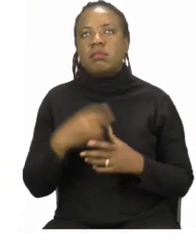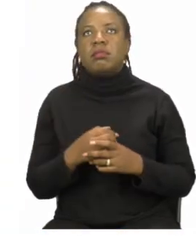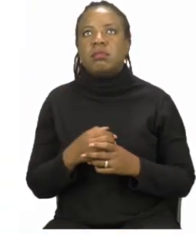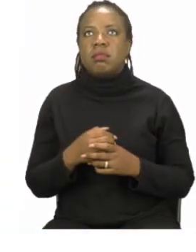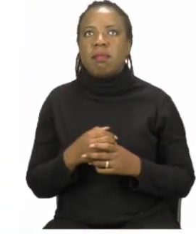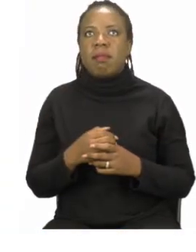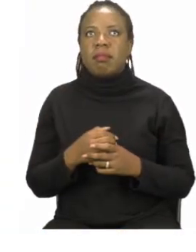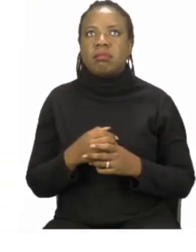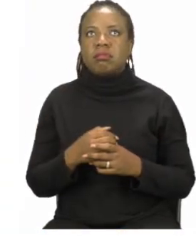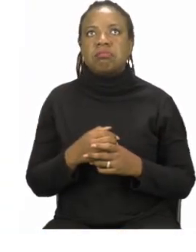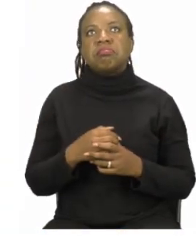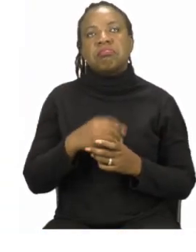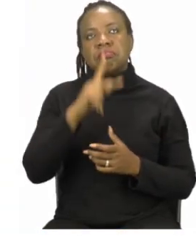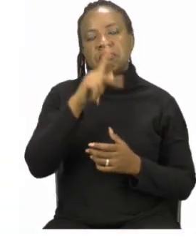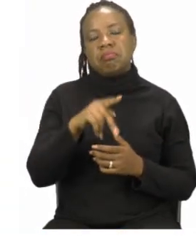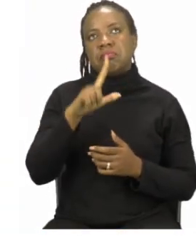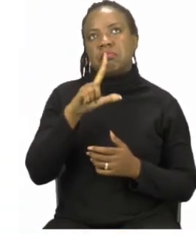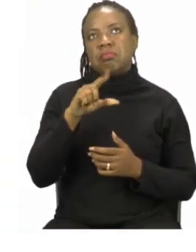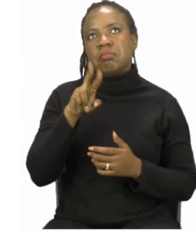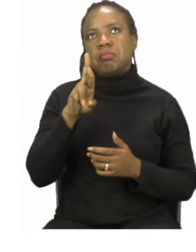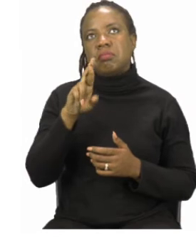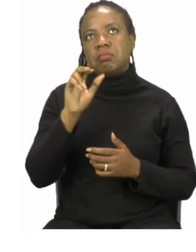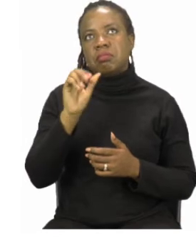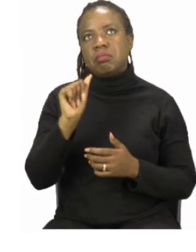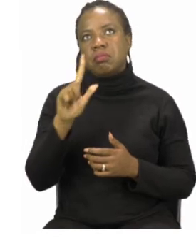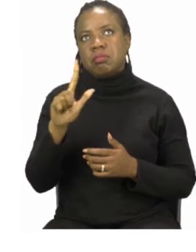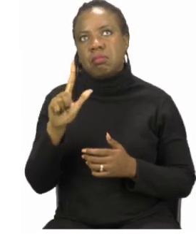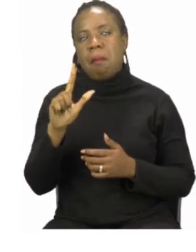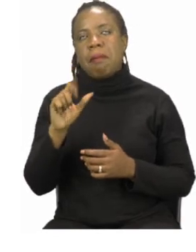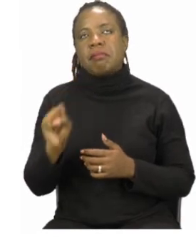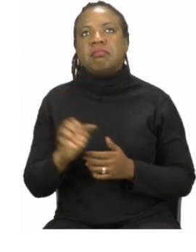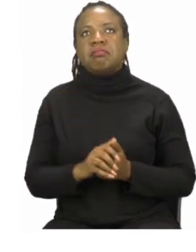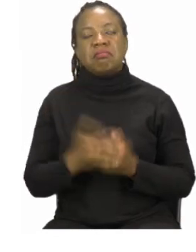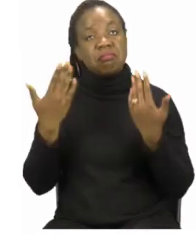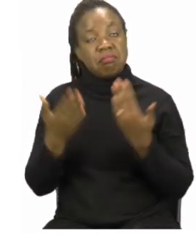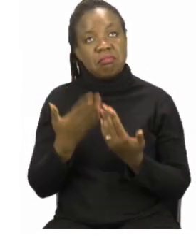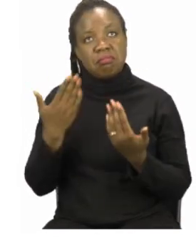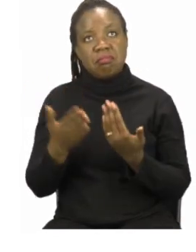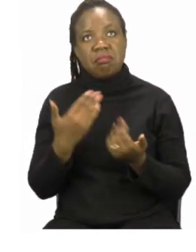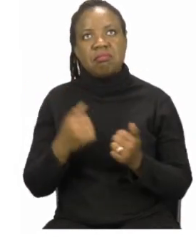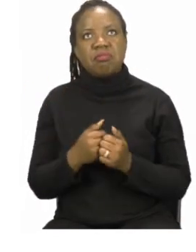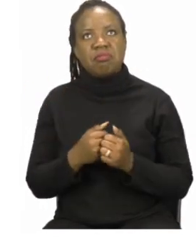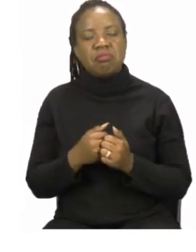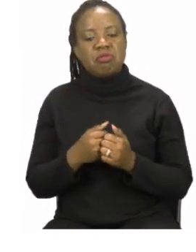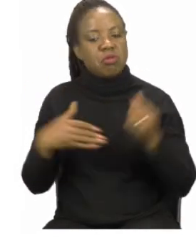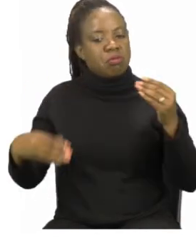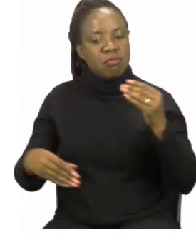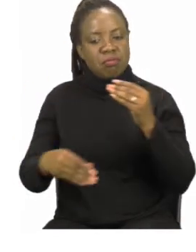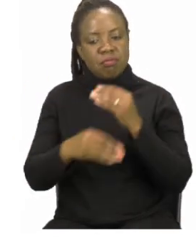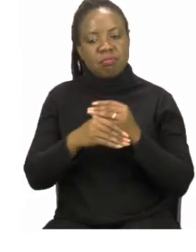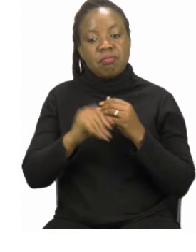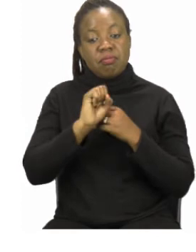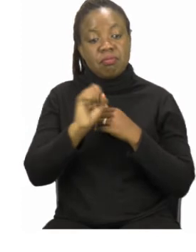to be doing plurals. And today it's quite simple. They are asking us to just add an S.